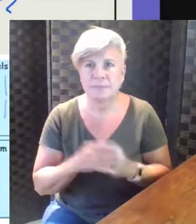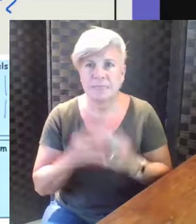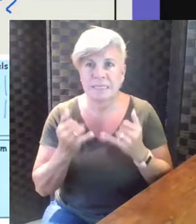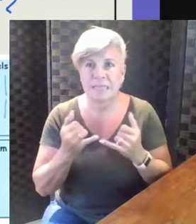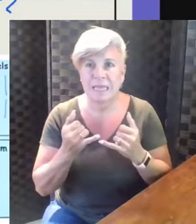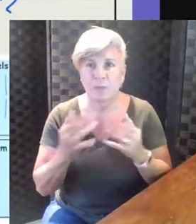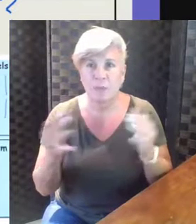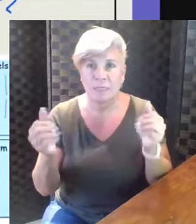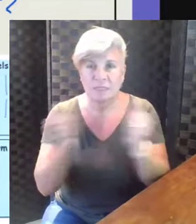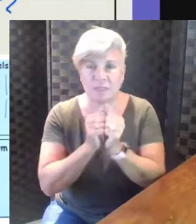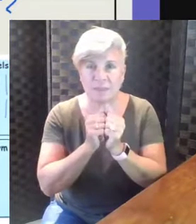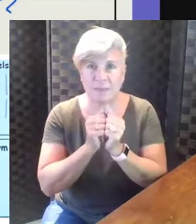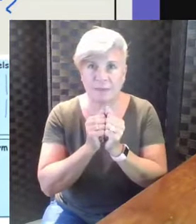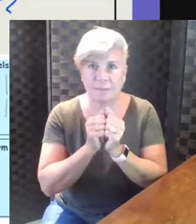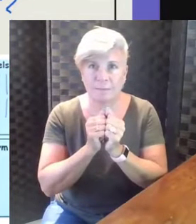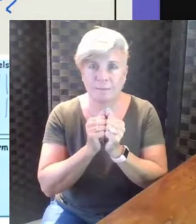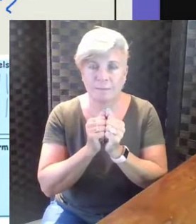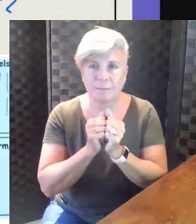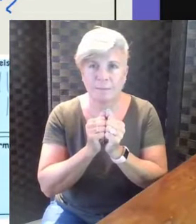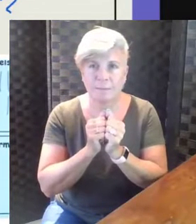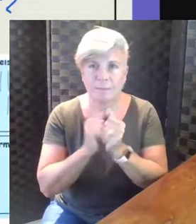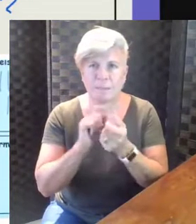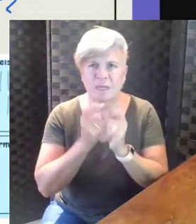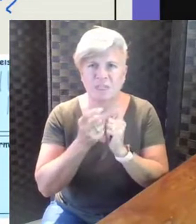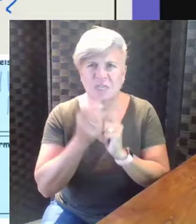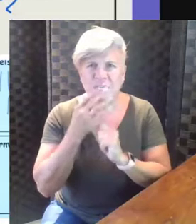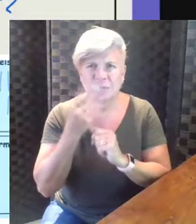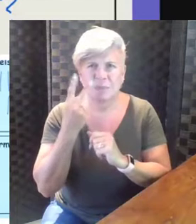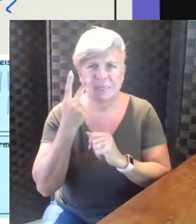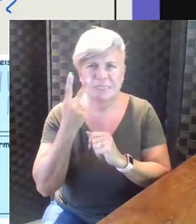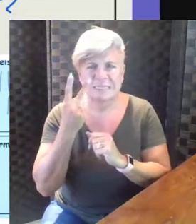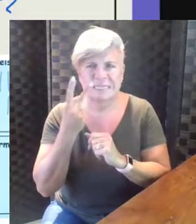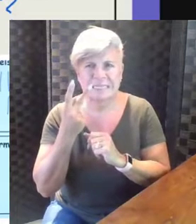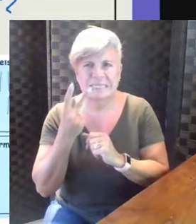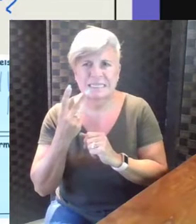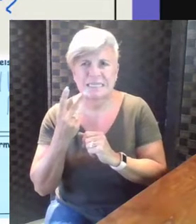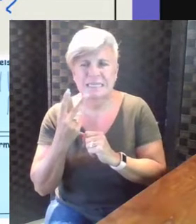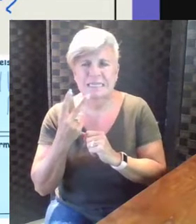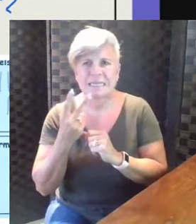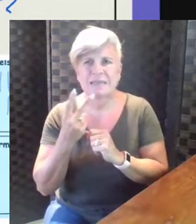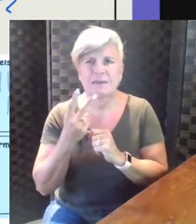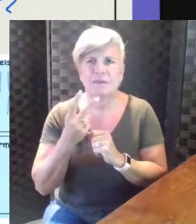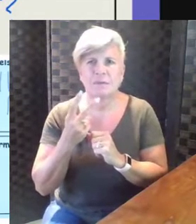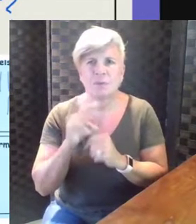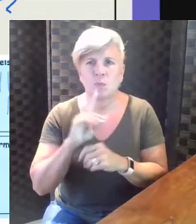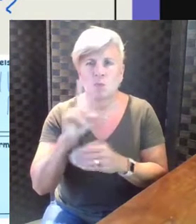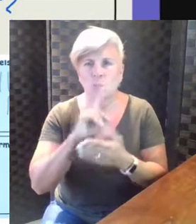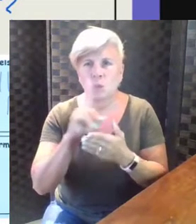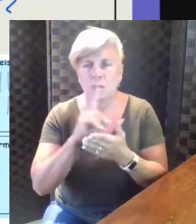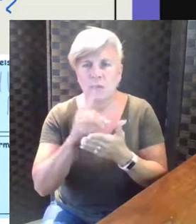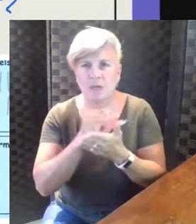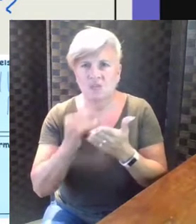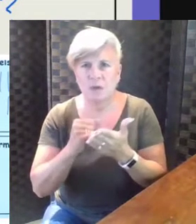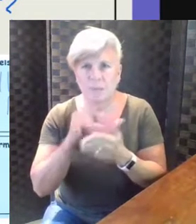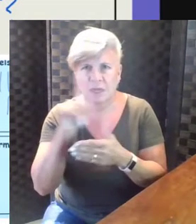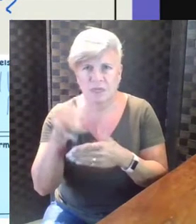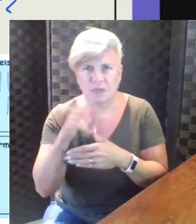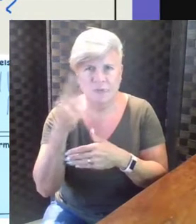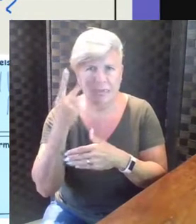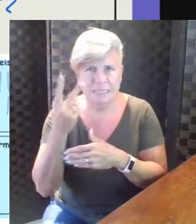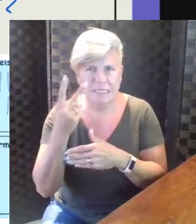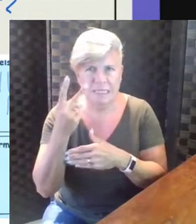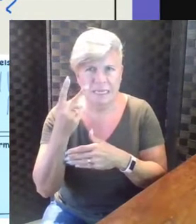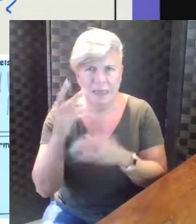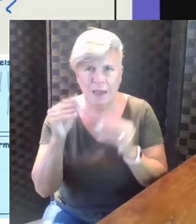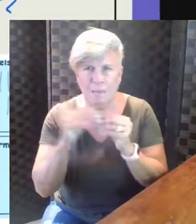Now we're going to combine them all together. I'm going to change my color so you can kind of see where I draw my circle at, because I see I've